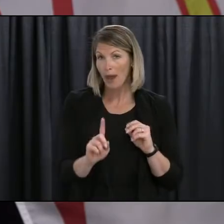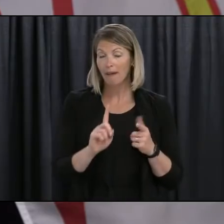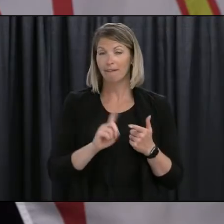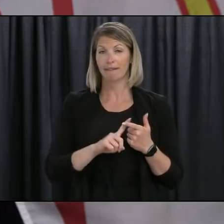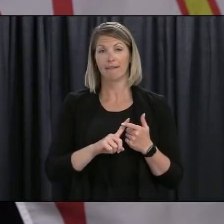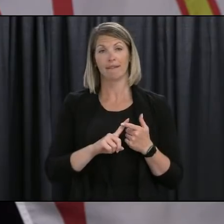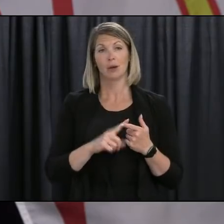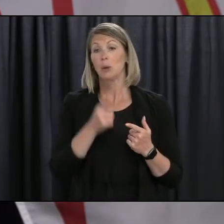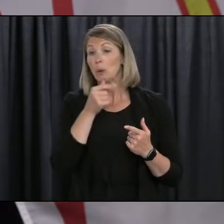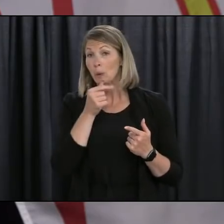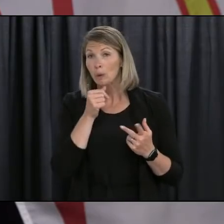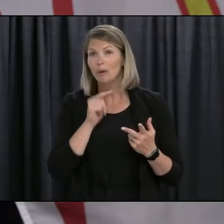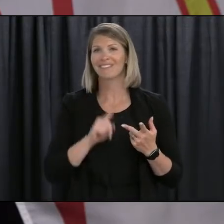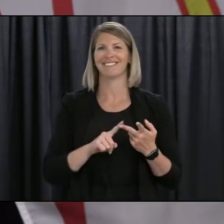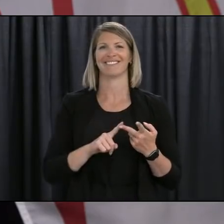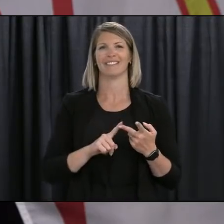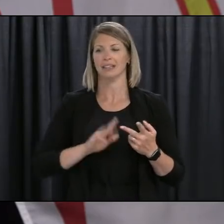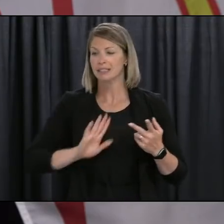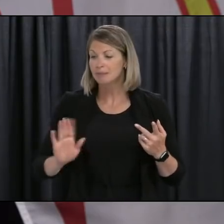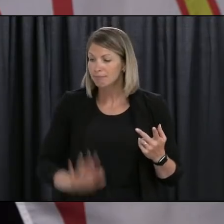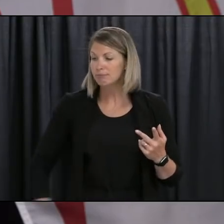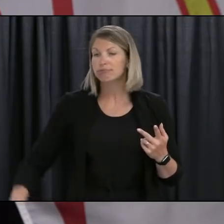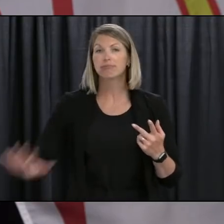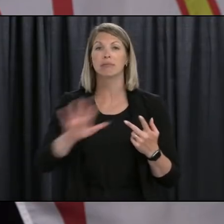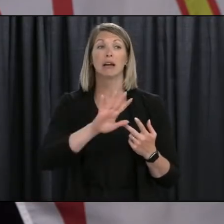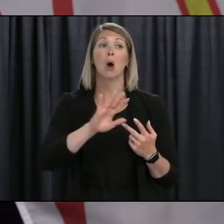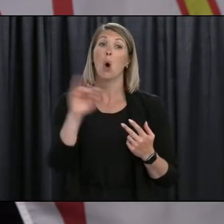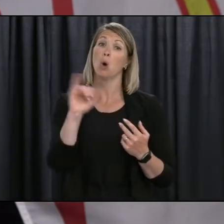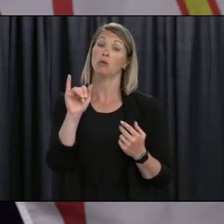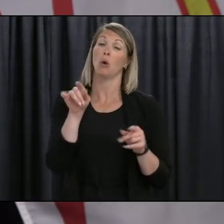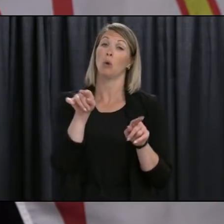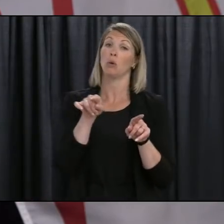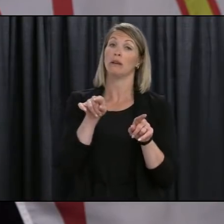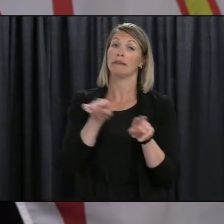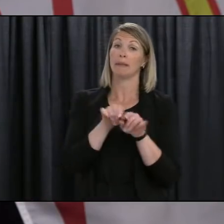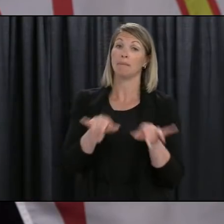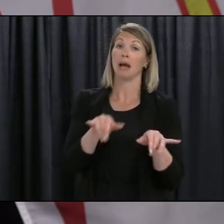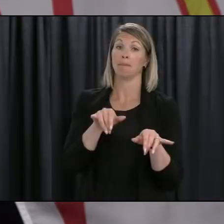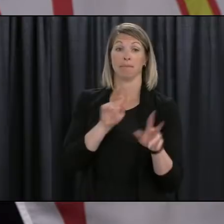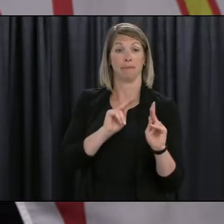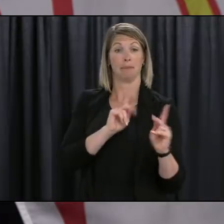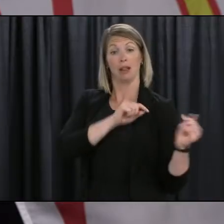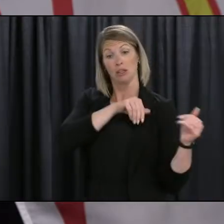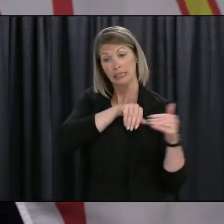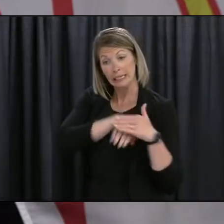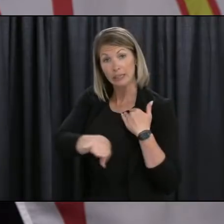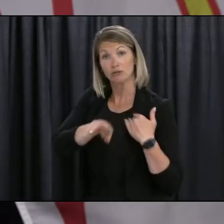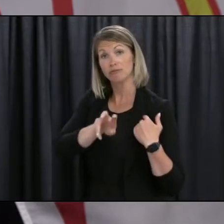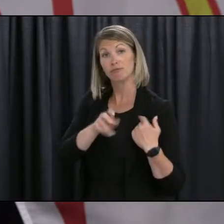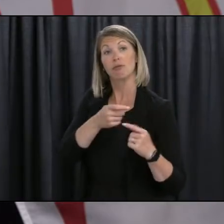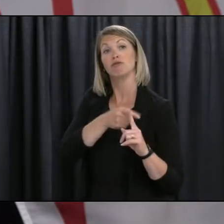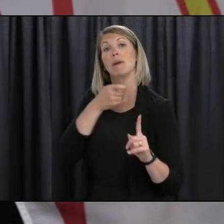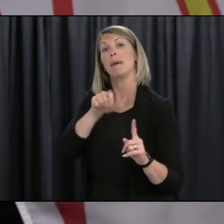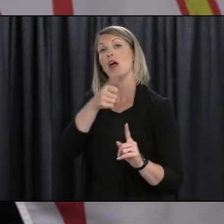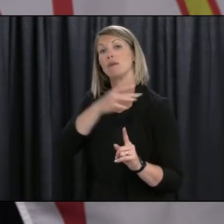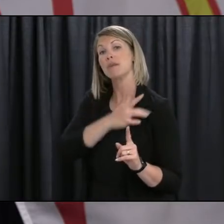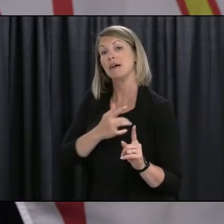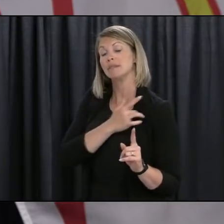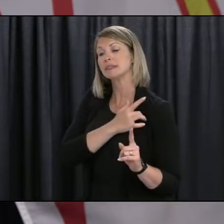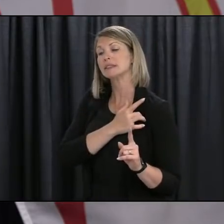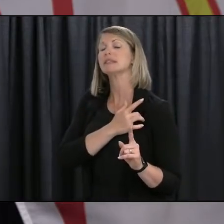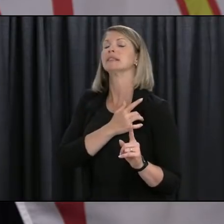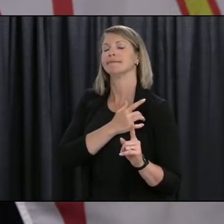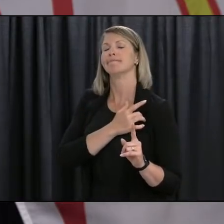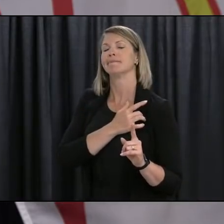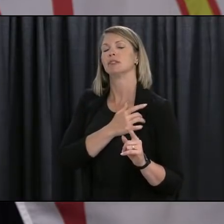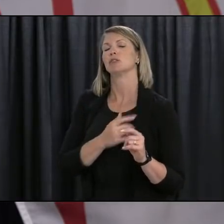Especially if people are going to be traveling to come into a wedding, that's something you have to take into consideration. So it will be very